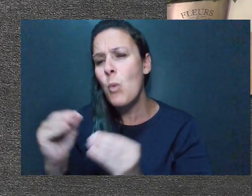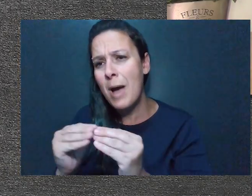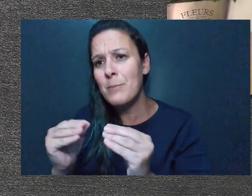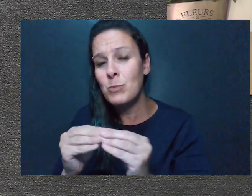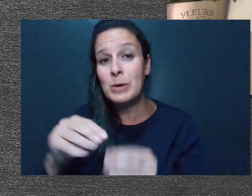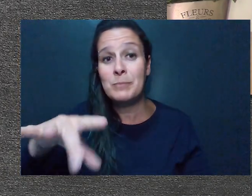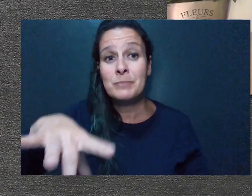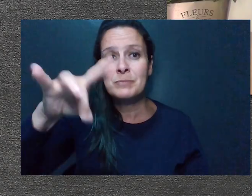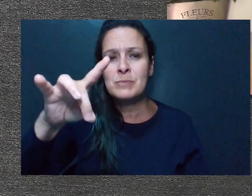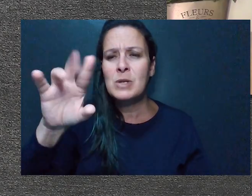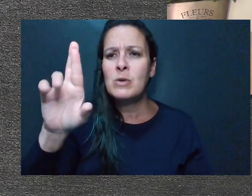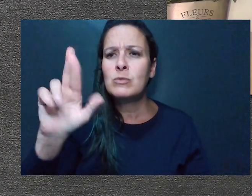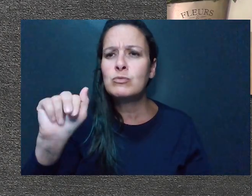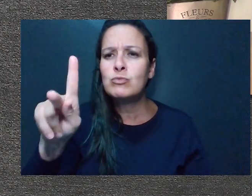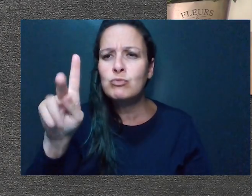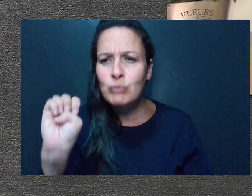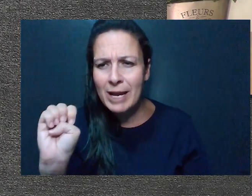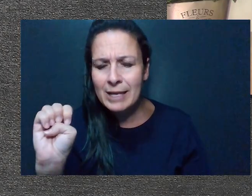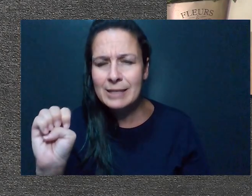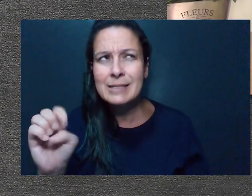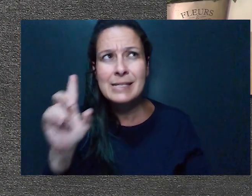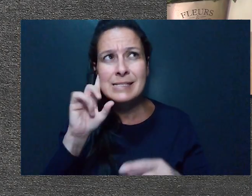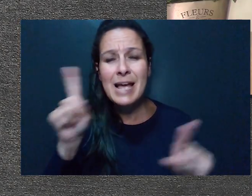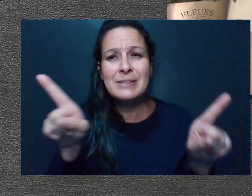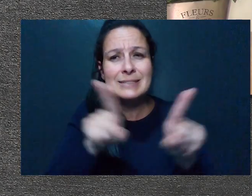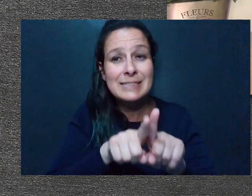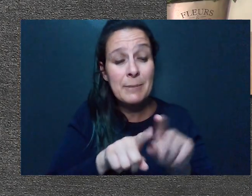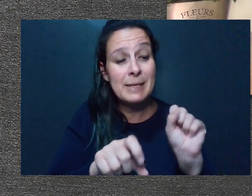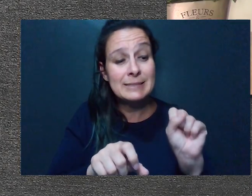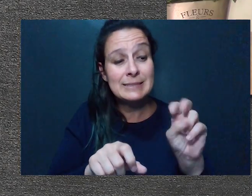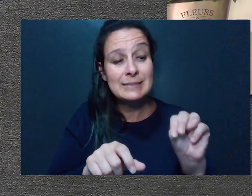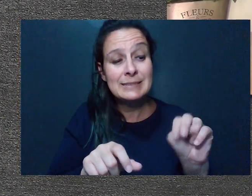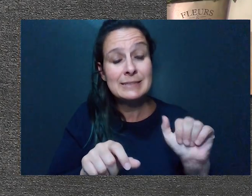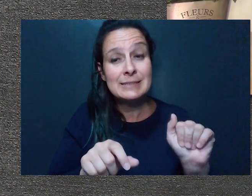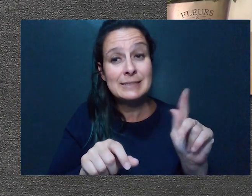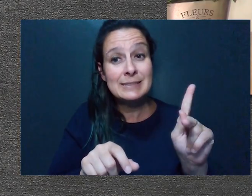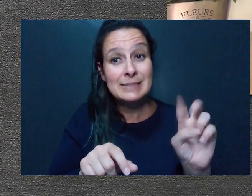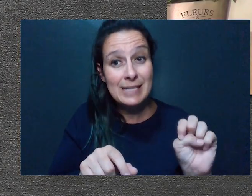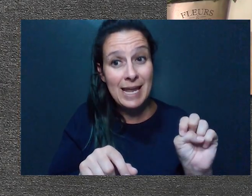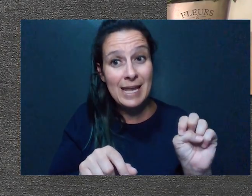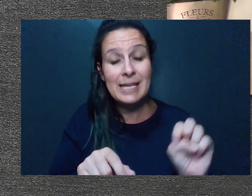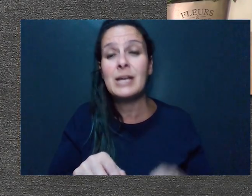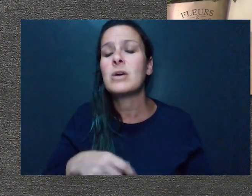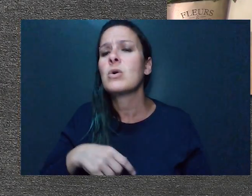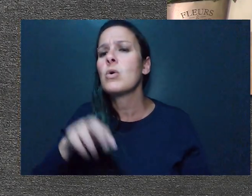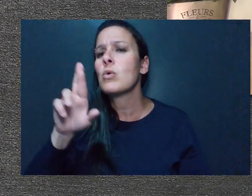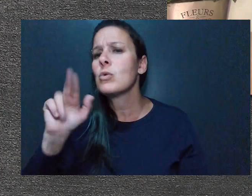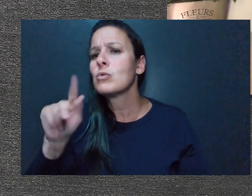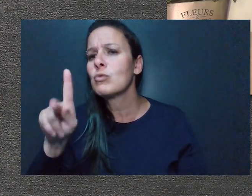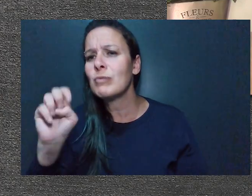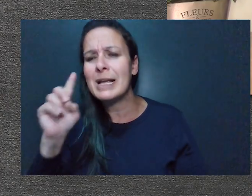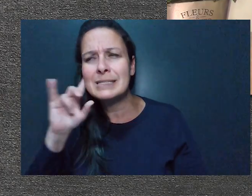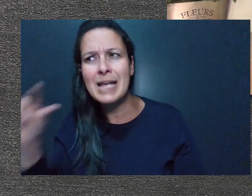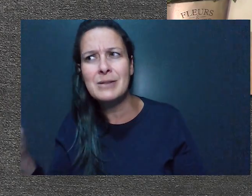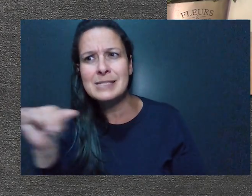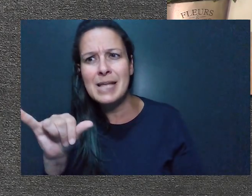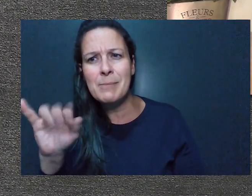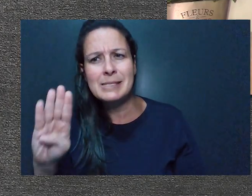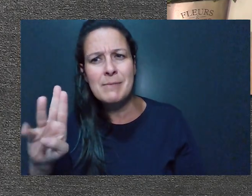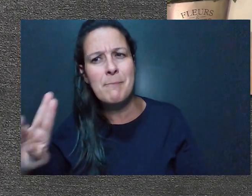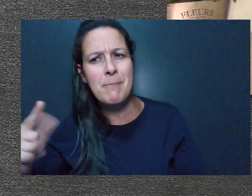rake rhyme with snake, or does rake rhyme with